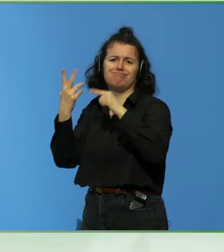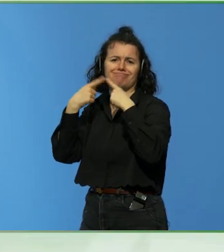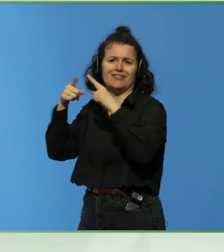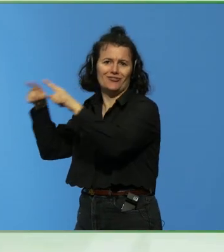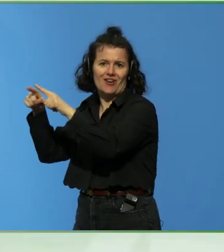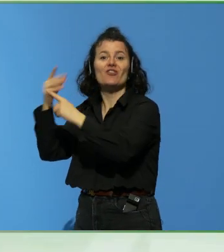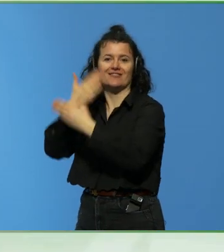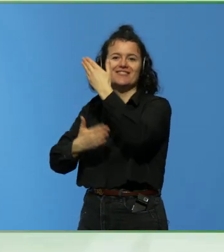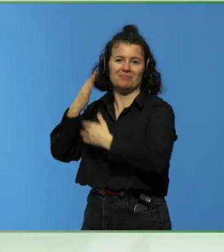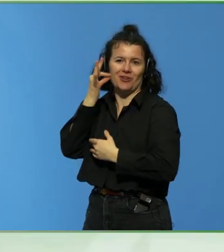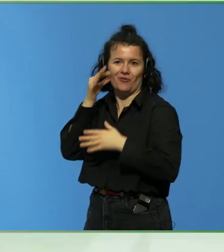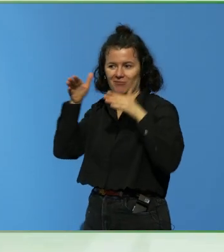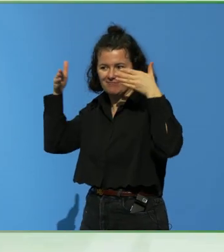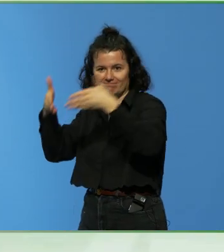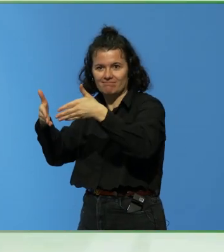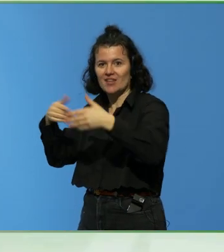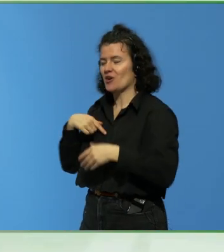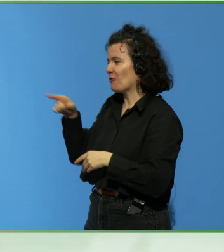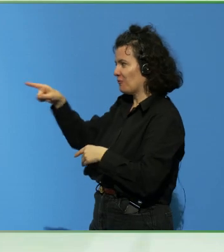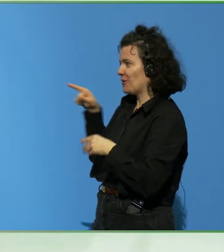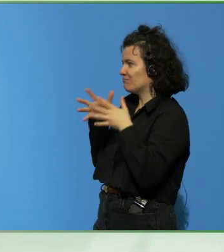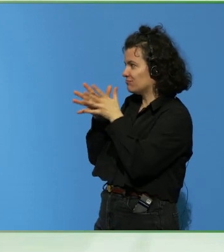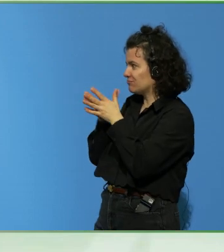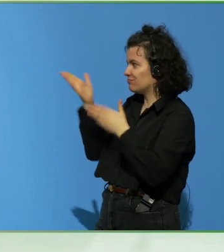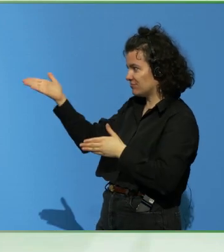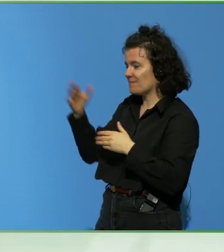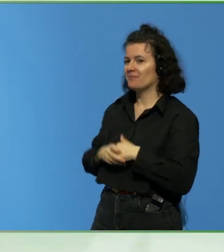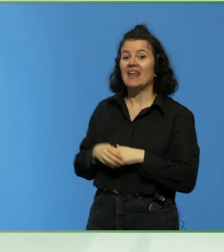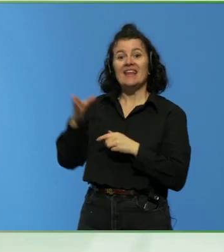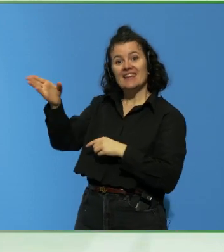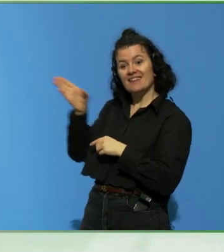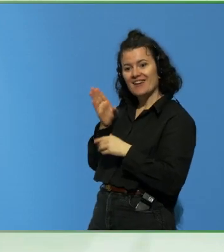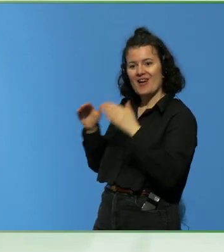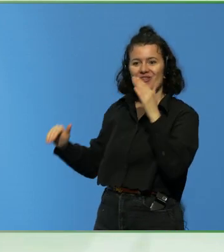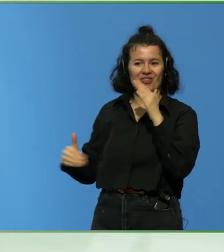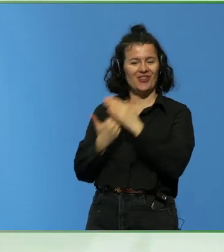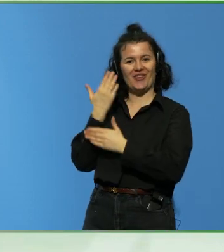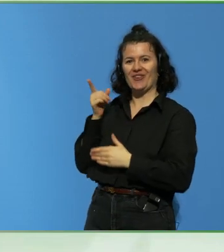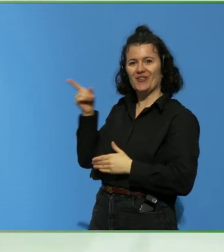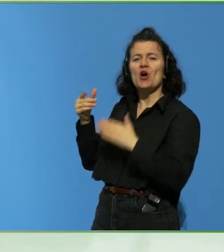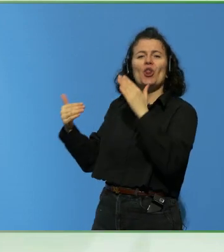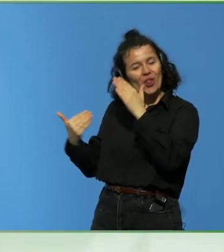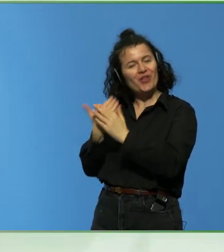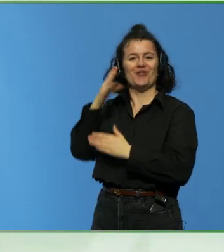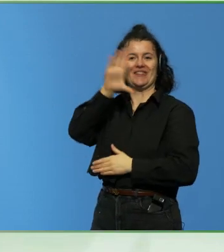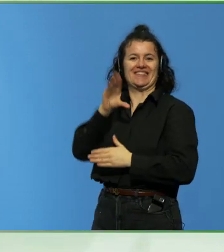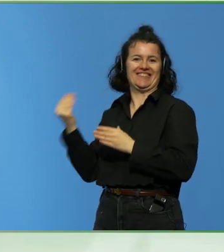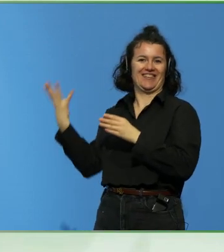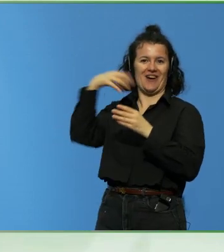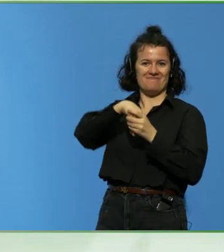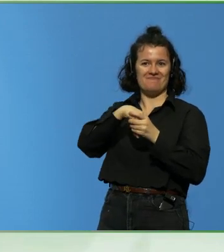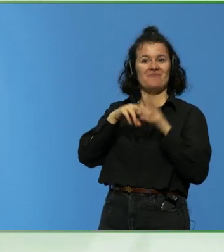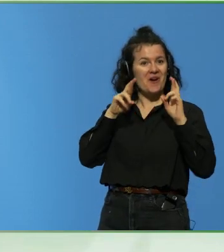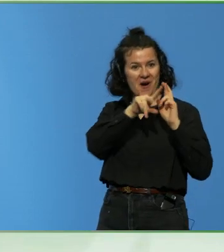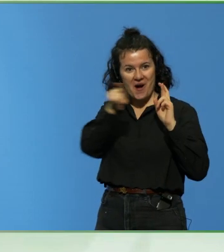are new friends. This is one of the outcomes of the Zero Project. You get to meet new friends, right? Hopefully lifelong friends, all of us, that